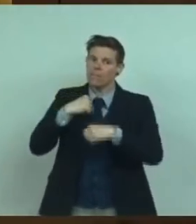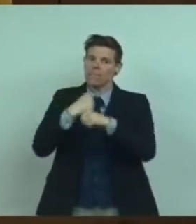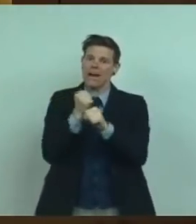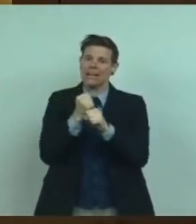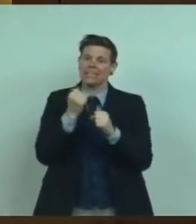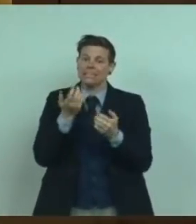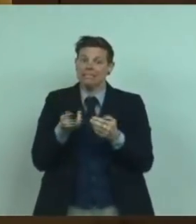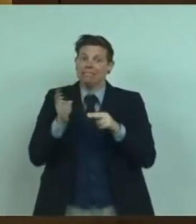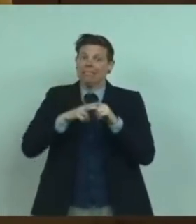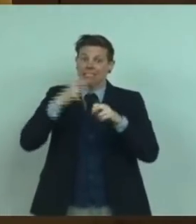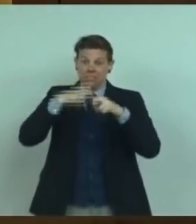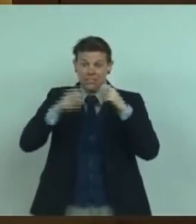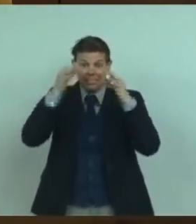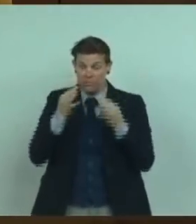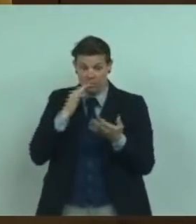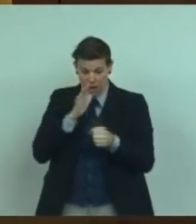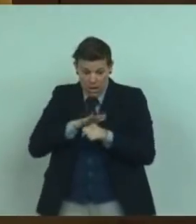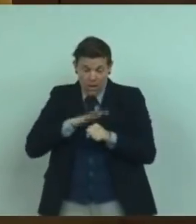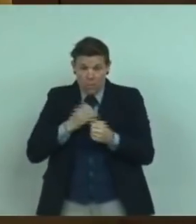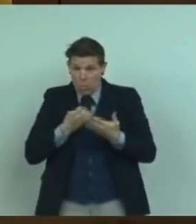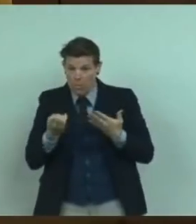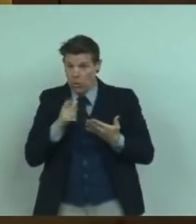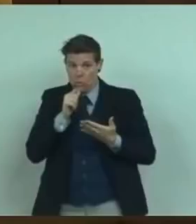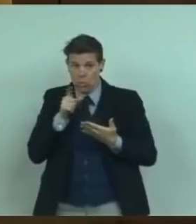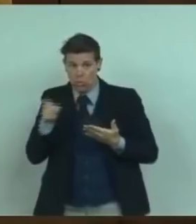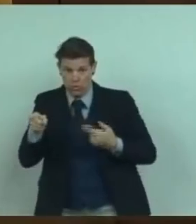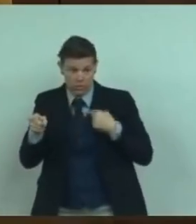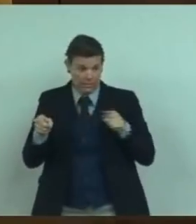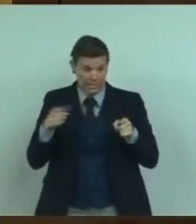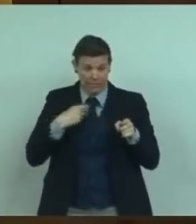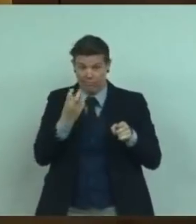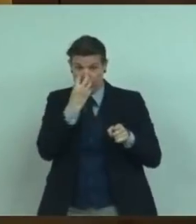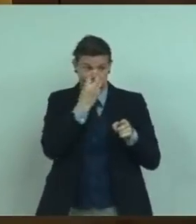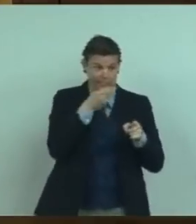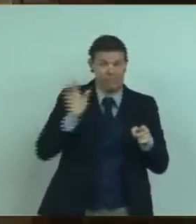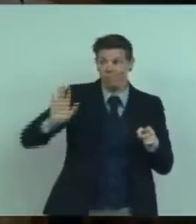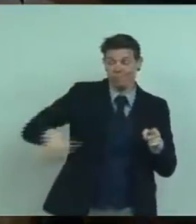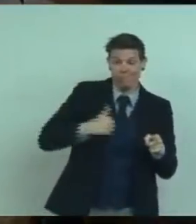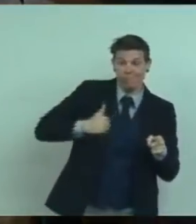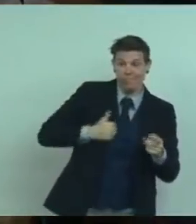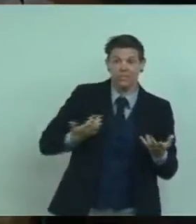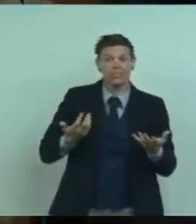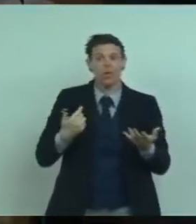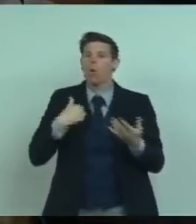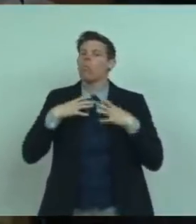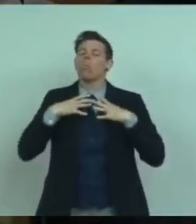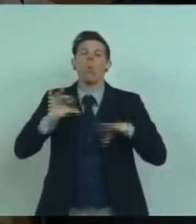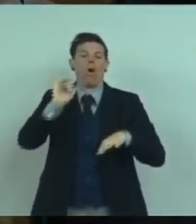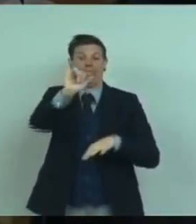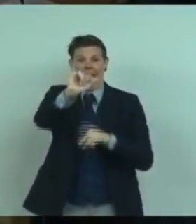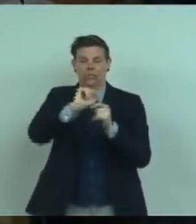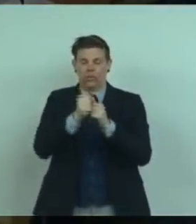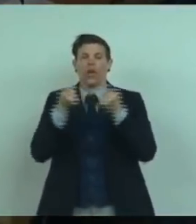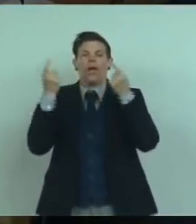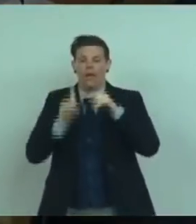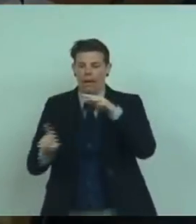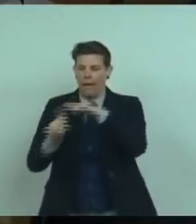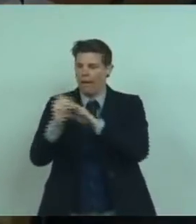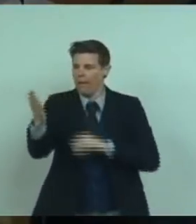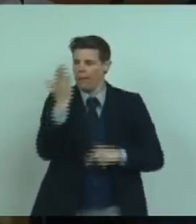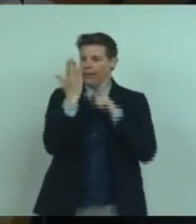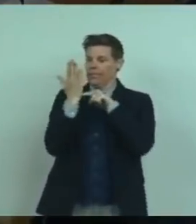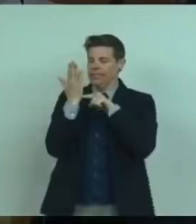that situation ever occur in the state of New Mexico, but it's risky. Dr. Scrace. Thank you, Governor. Two more things. Number